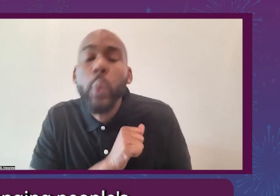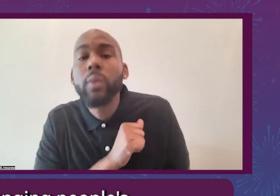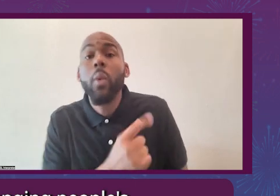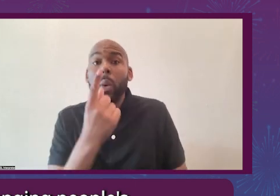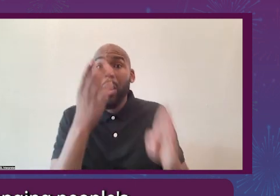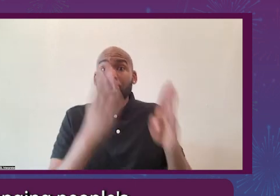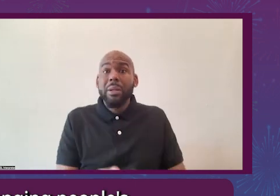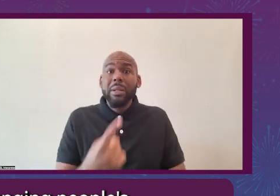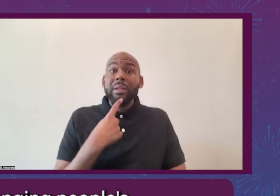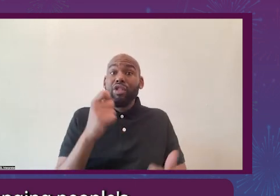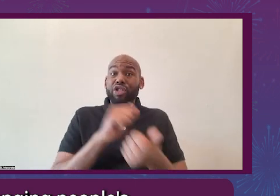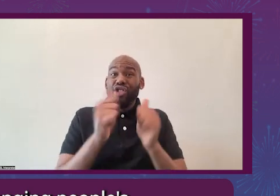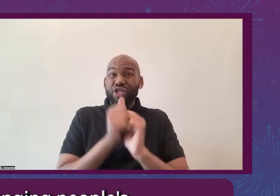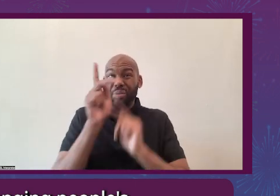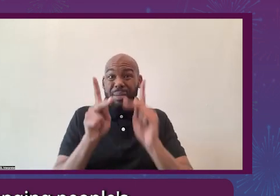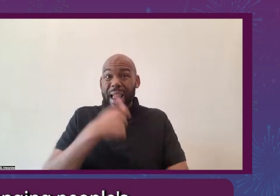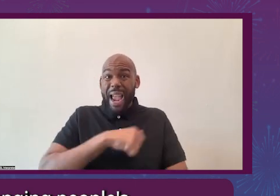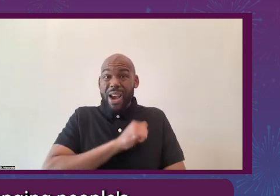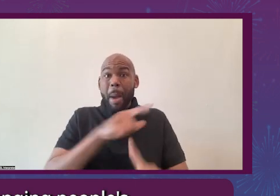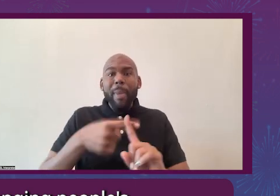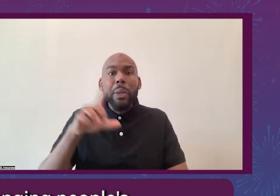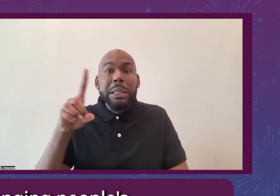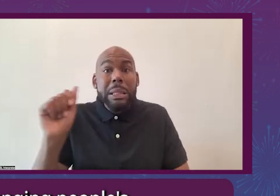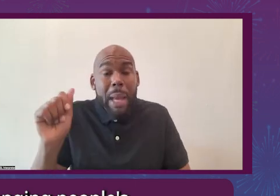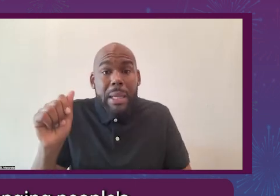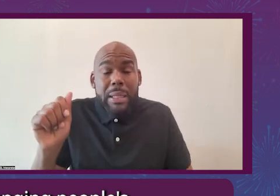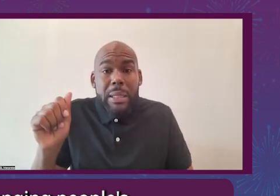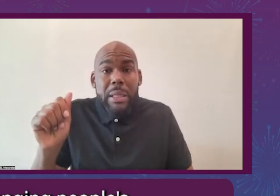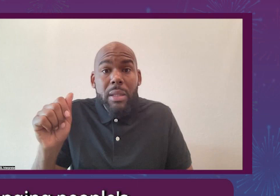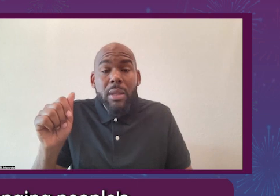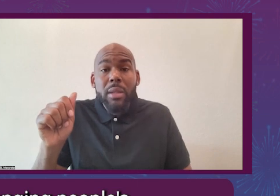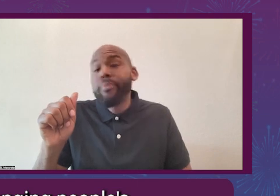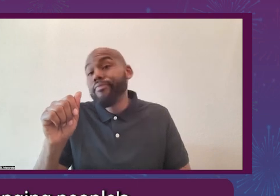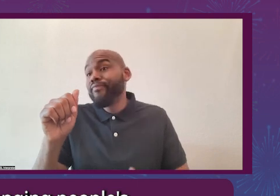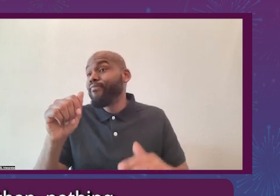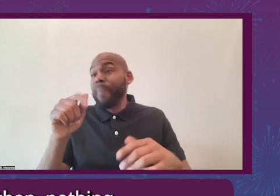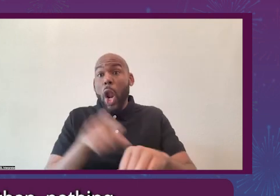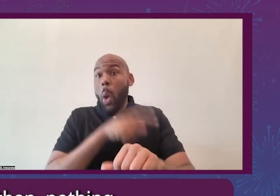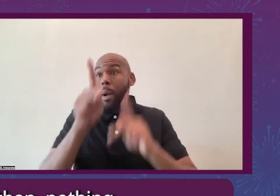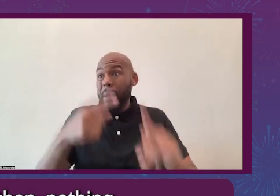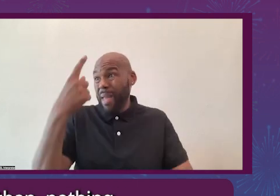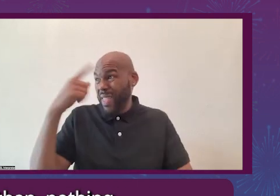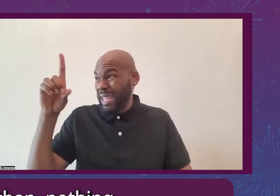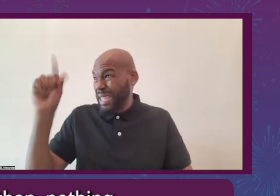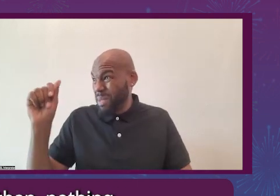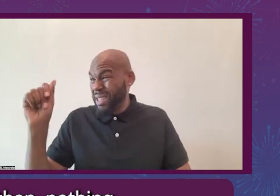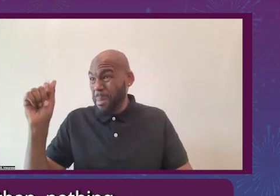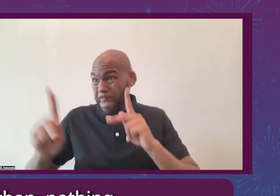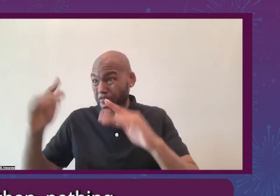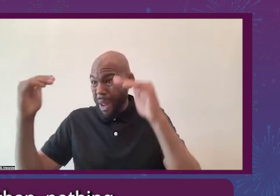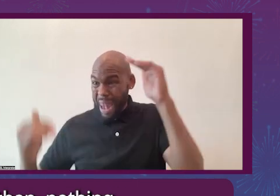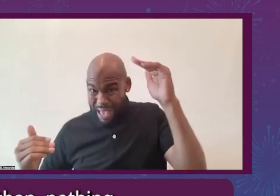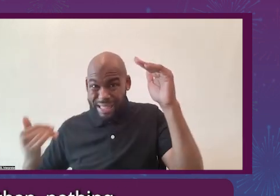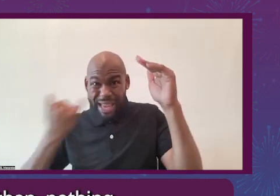attitude. One person said, changing people's attitudes about disability. As long as people think disabled people are